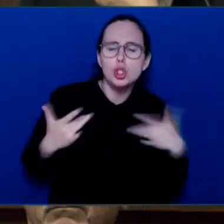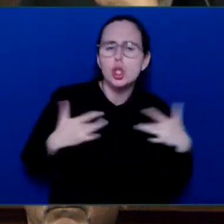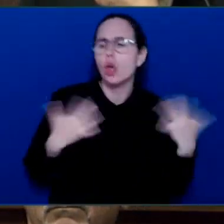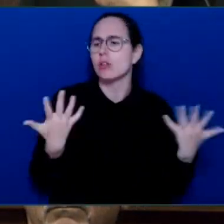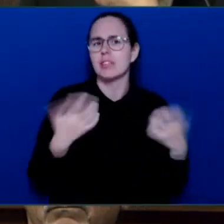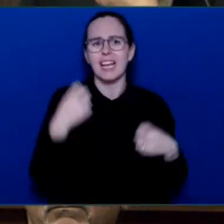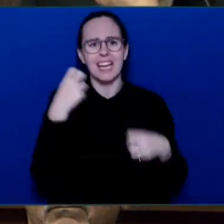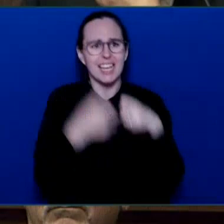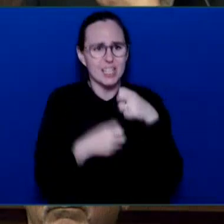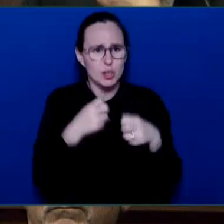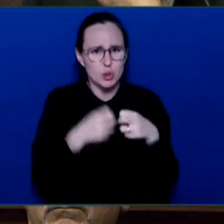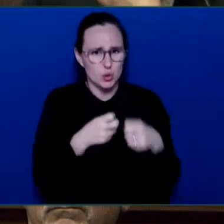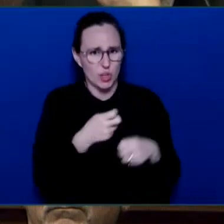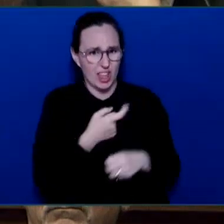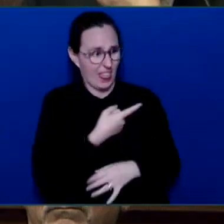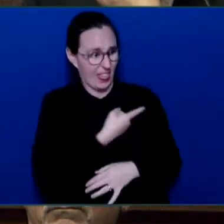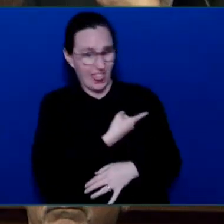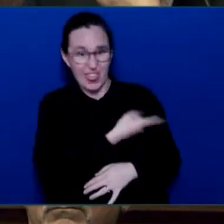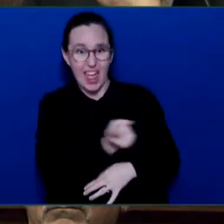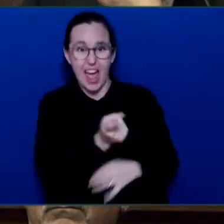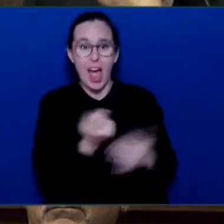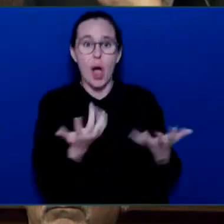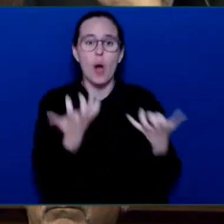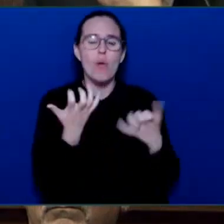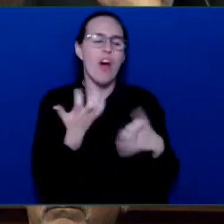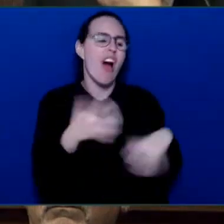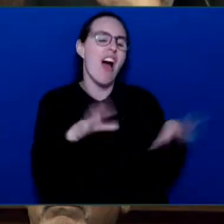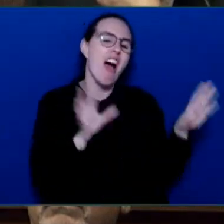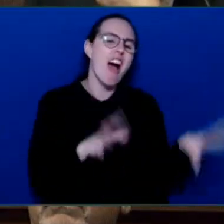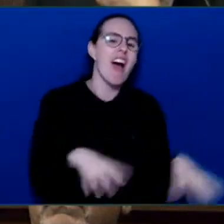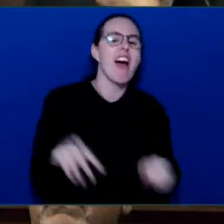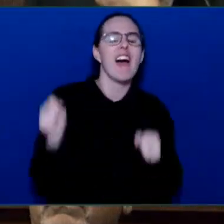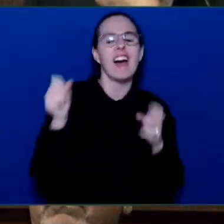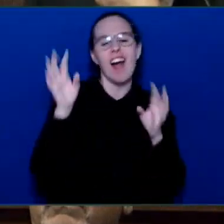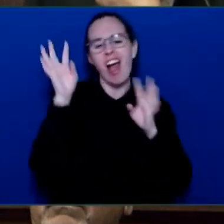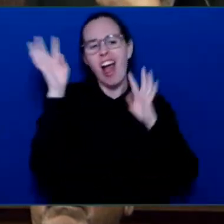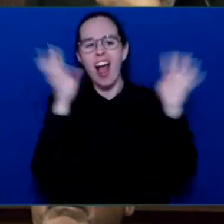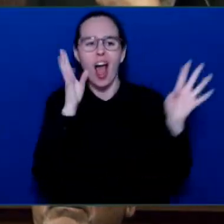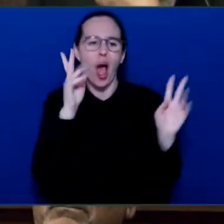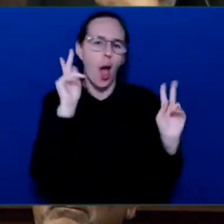make it about very cheap political shots instead of saving lives in this province. Thank you, Mr. Speaker.